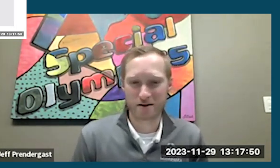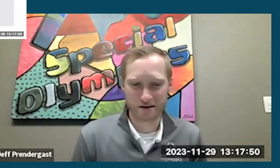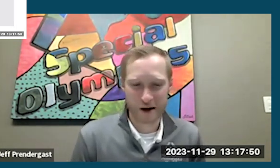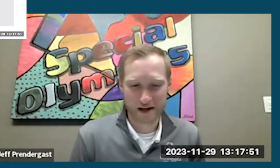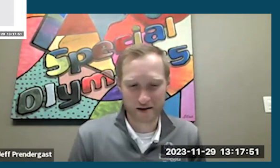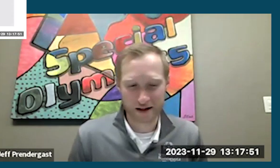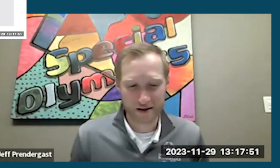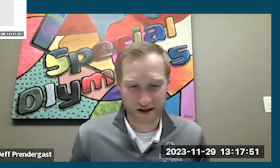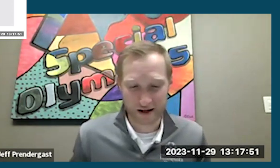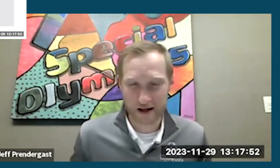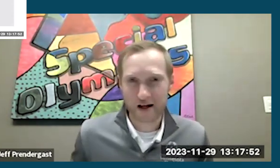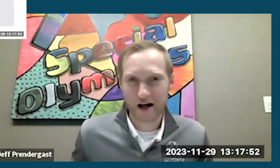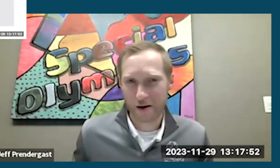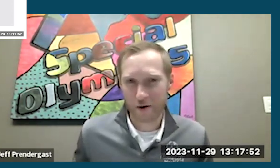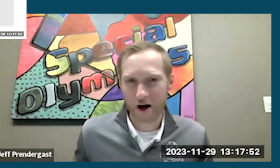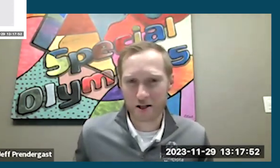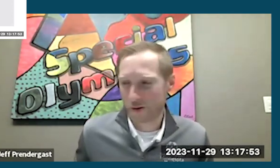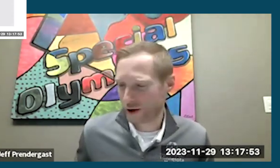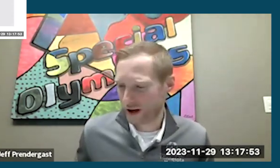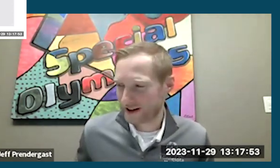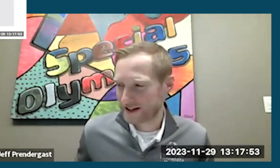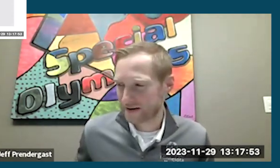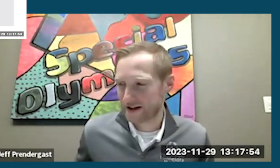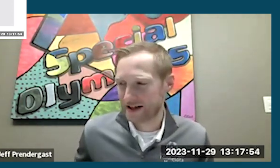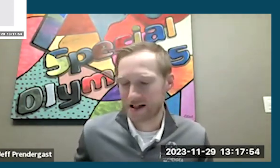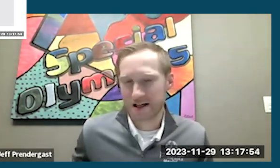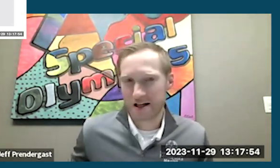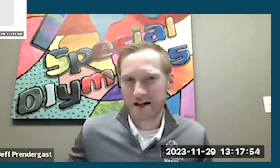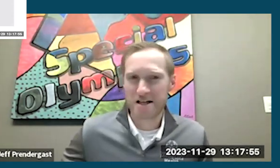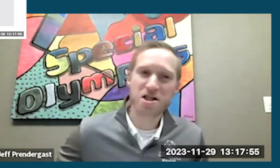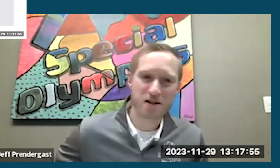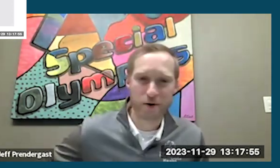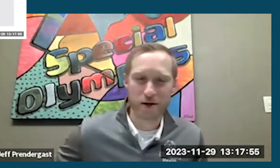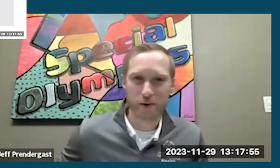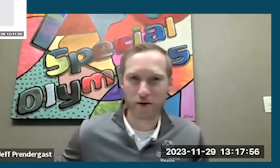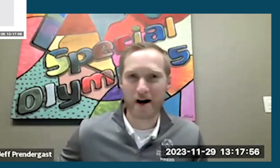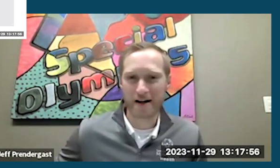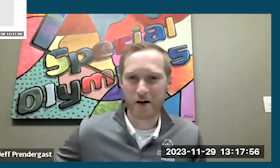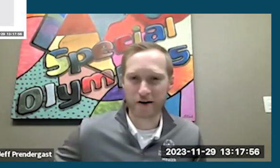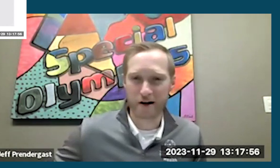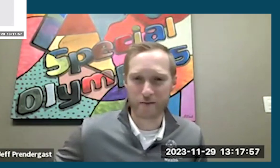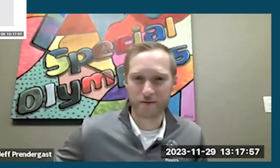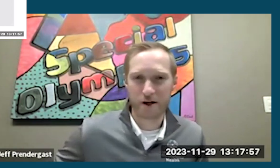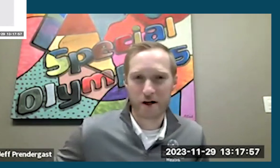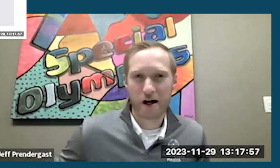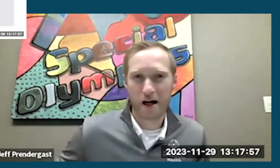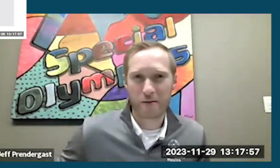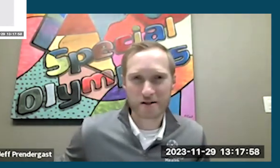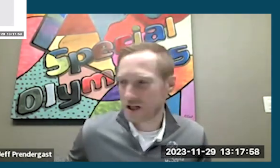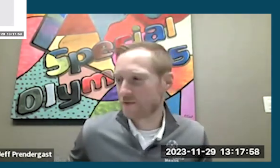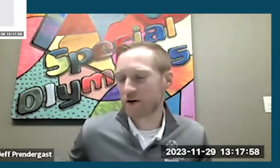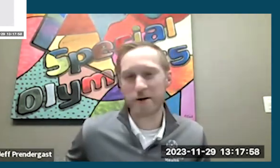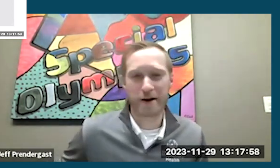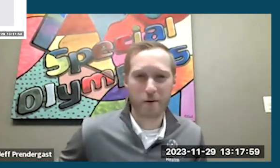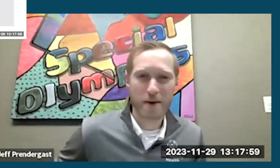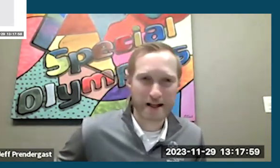that was held later today. And what also one point, again, this is something that's not just for people providing healthcare, but it's